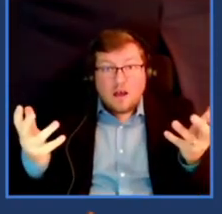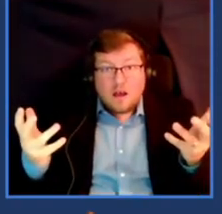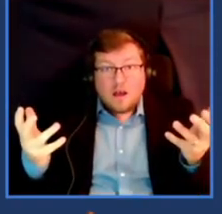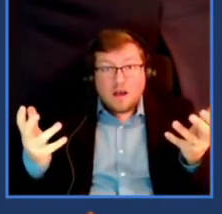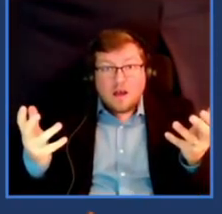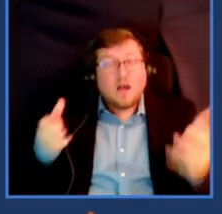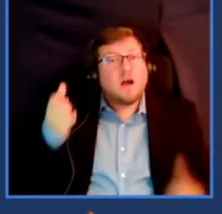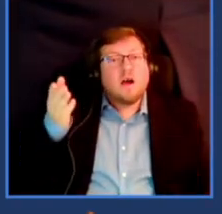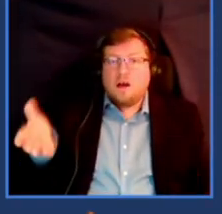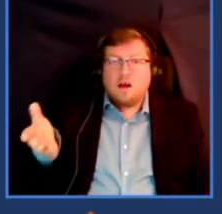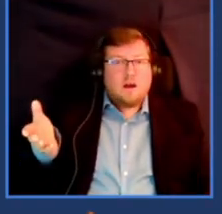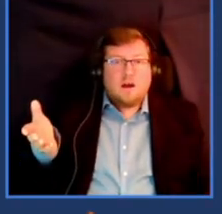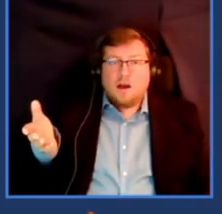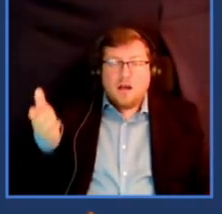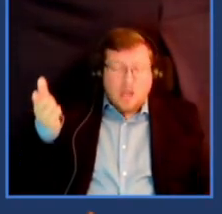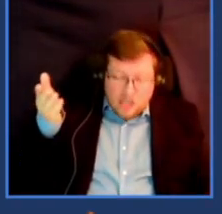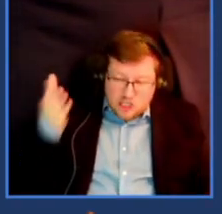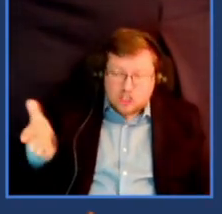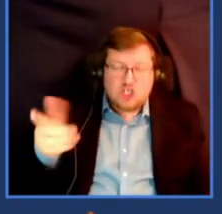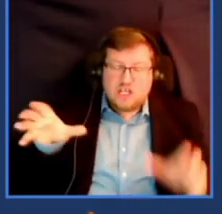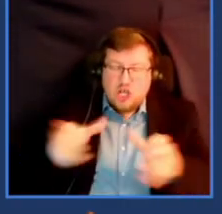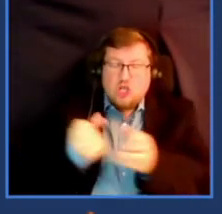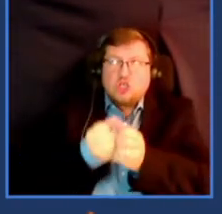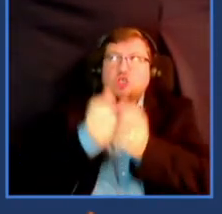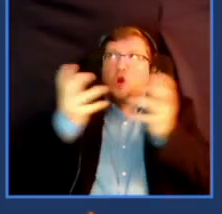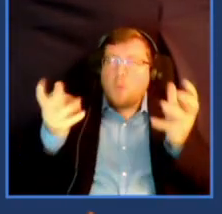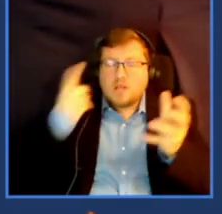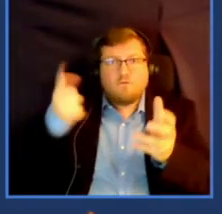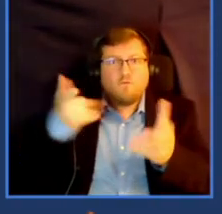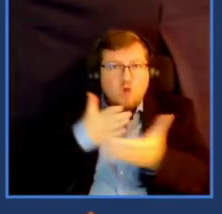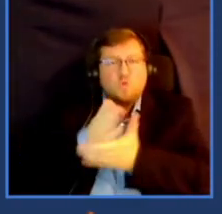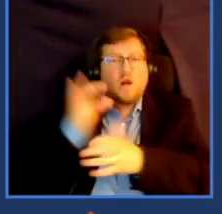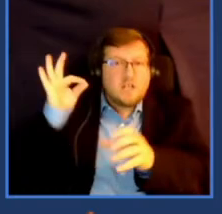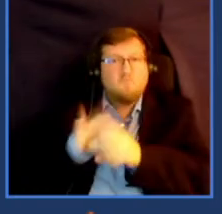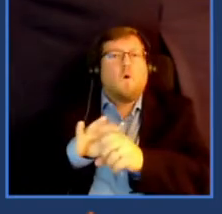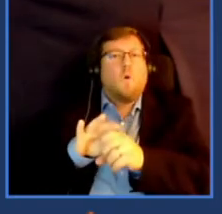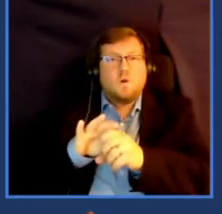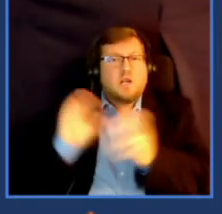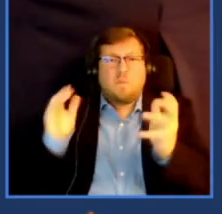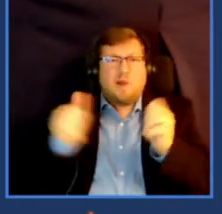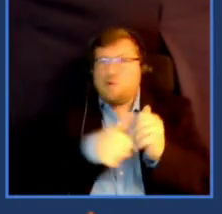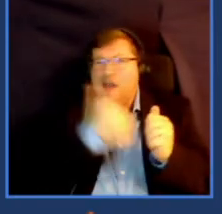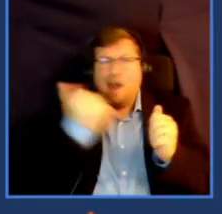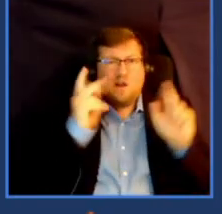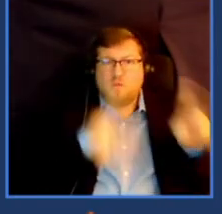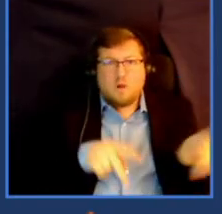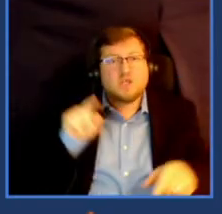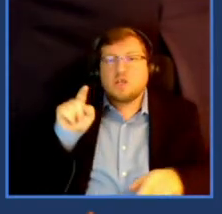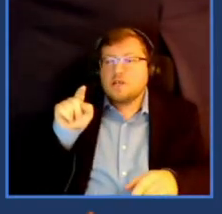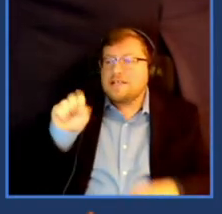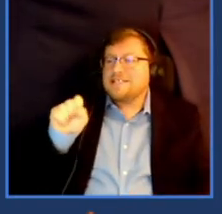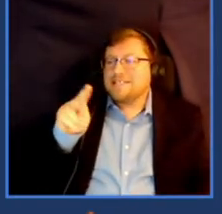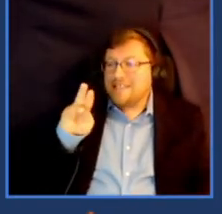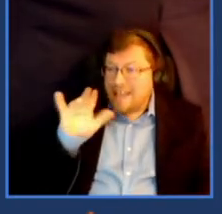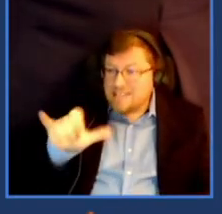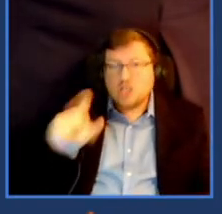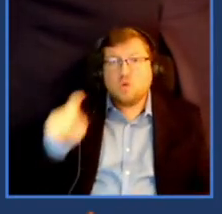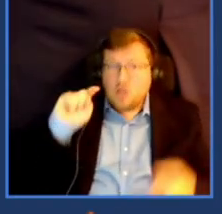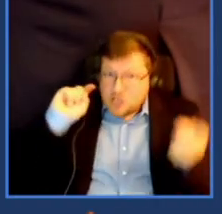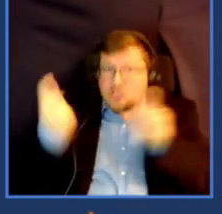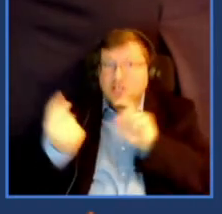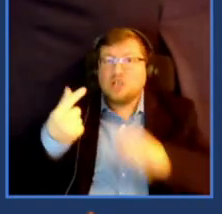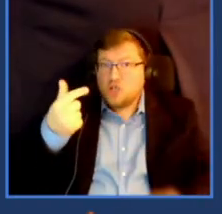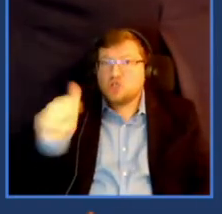Nobody in America has done more for the right to vote than Stacey. Stacey, you're changing Georgia.